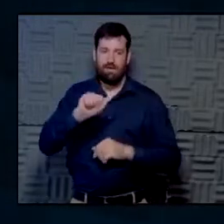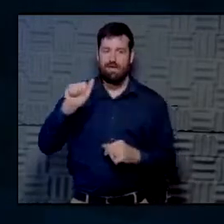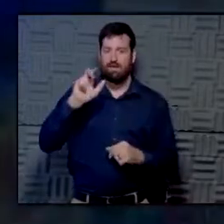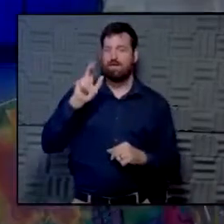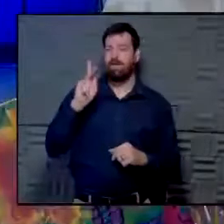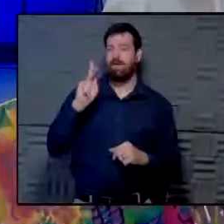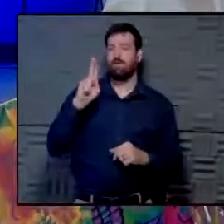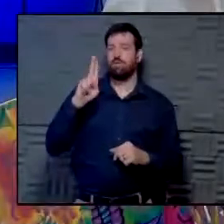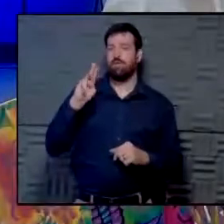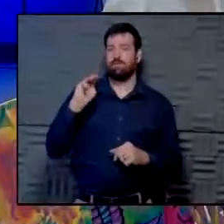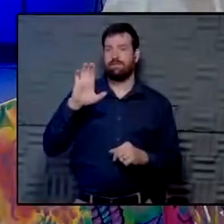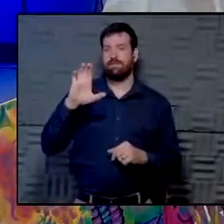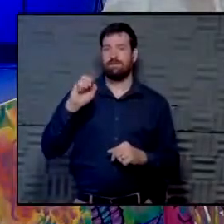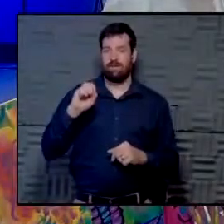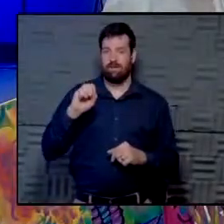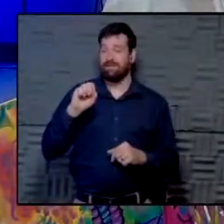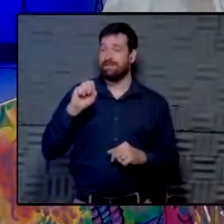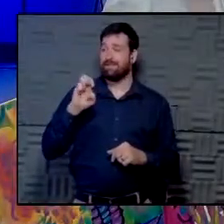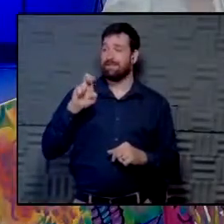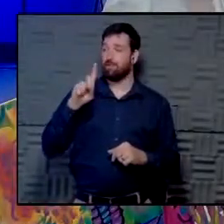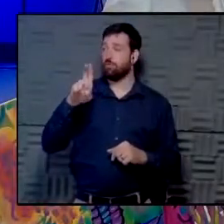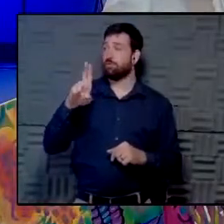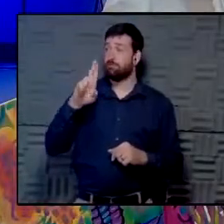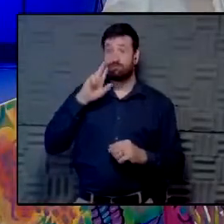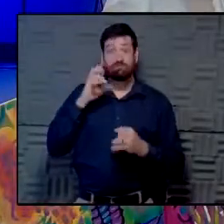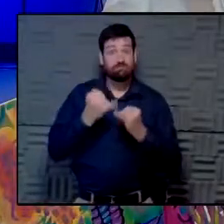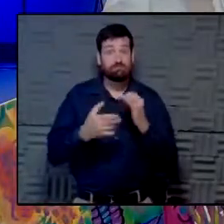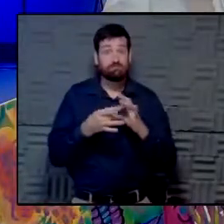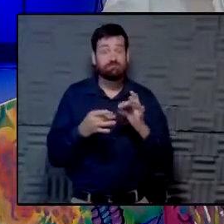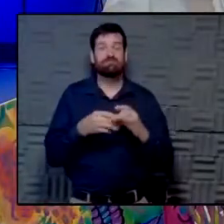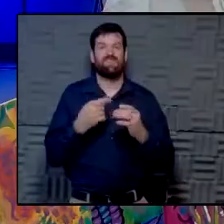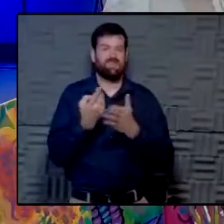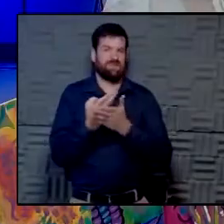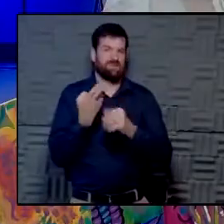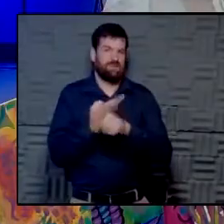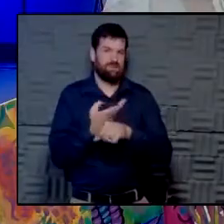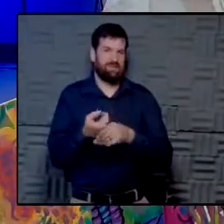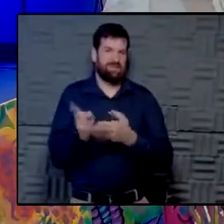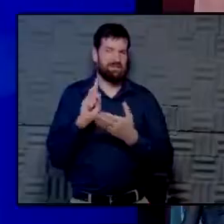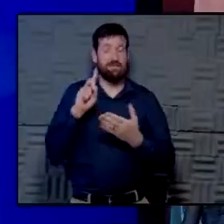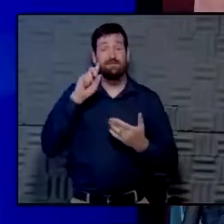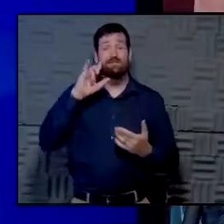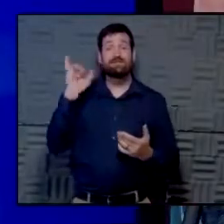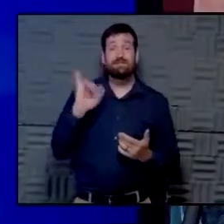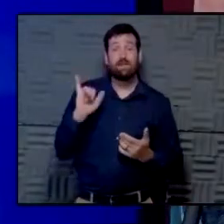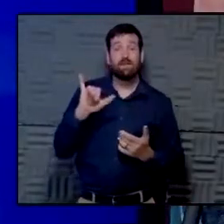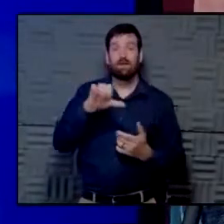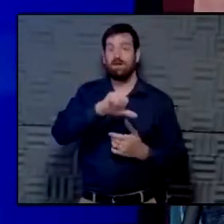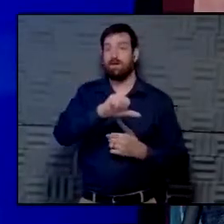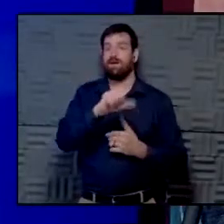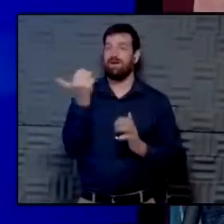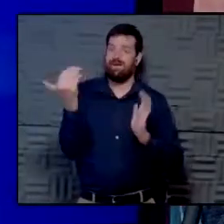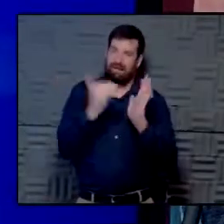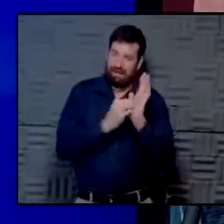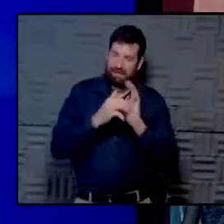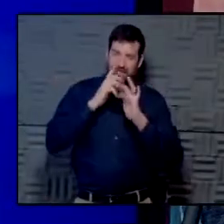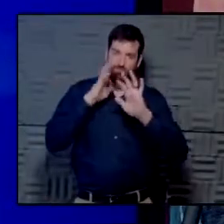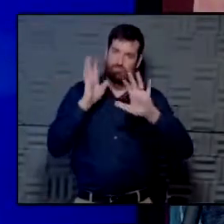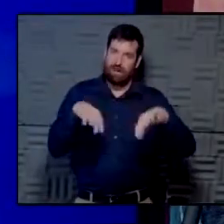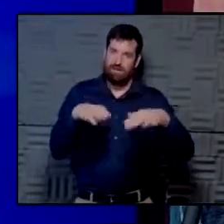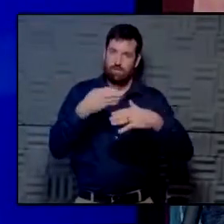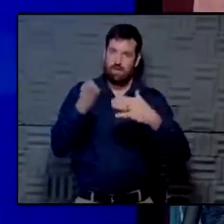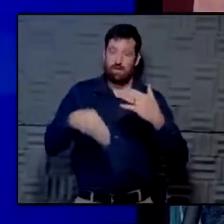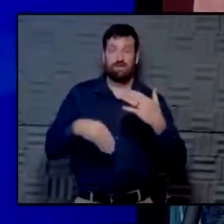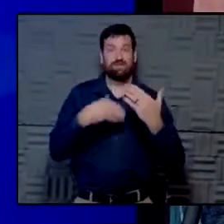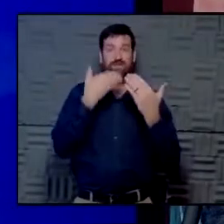medicalnewsnetwork@kumc.edu. Final thoughts? Yeah, I used this last week, but it sounds like it's going to be another rainy weekend. Yeah, I know. A